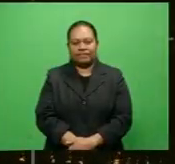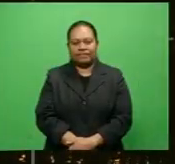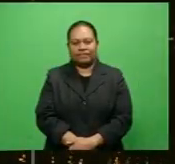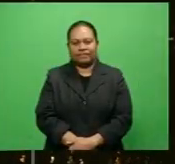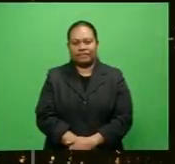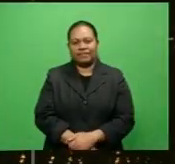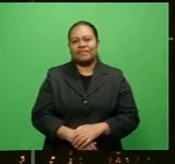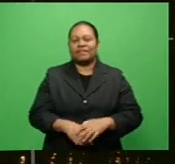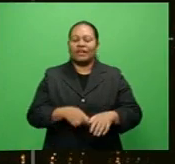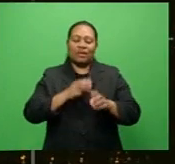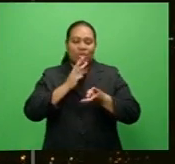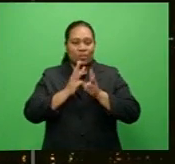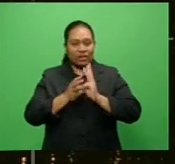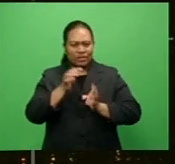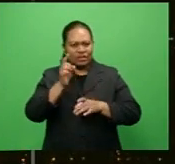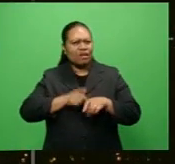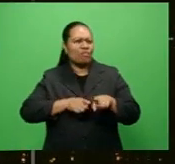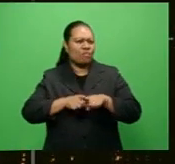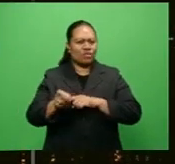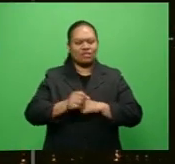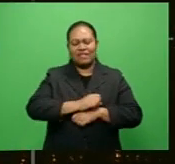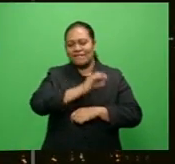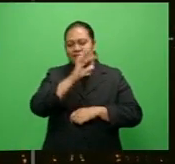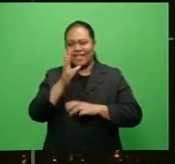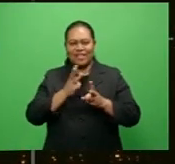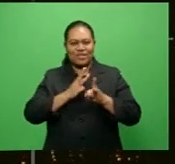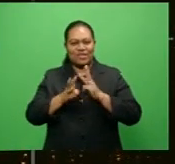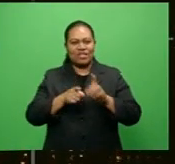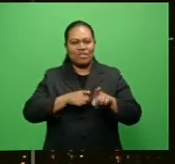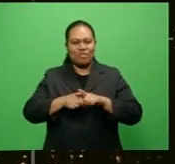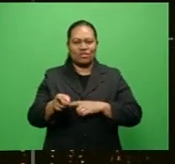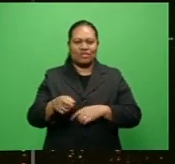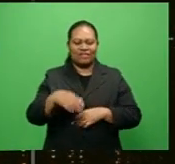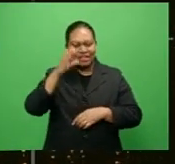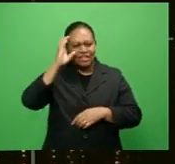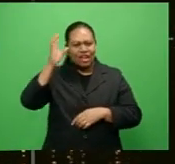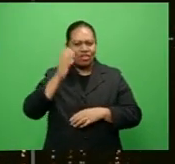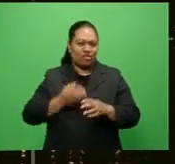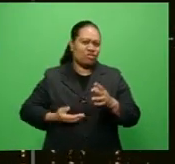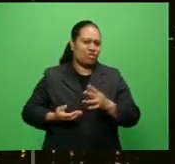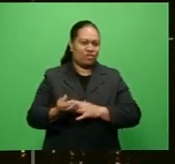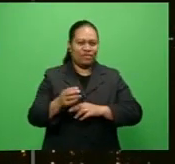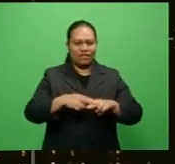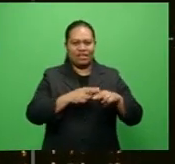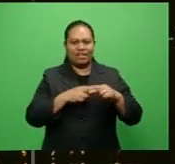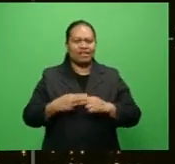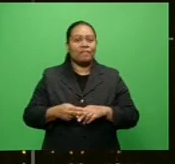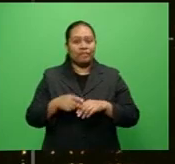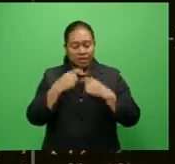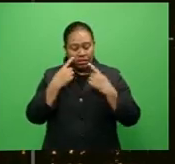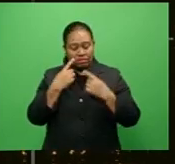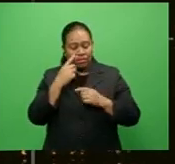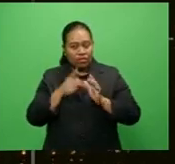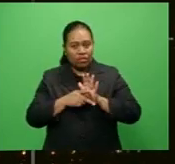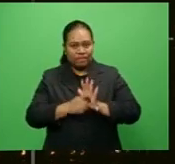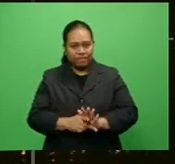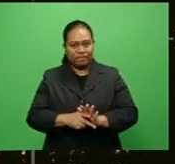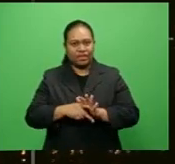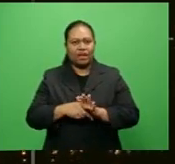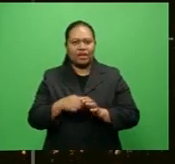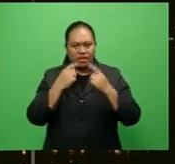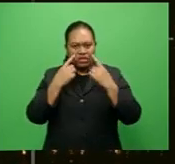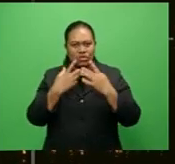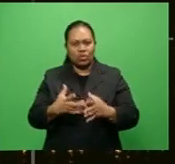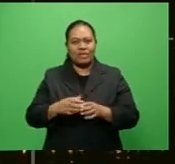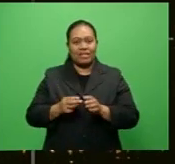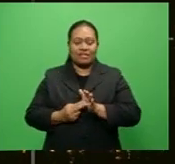And weather mostly fine and cool conditions prevailed over most parts of the country today. Meanwhile, a trough of low pressure is expected to approach the group from the north